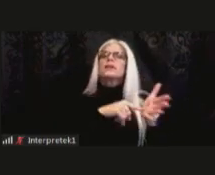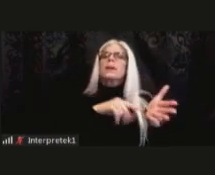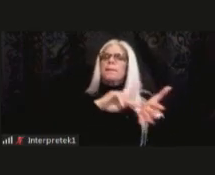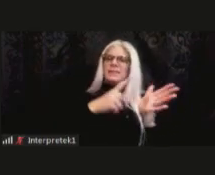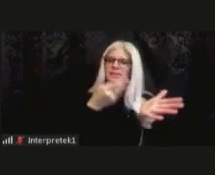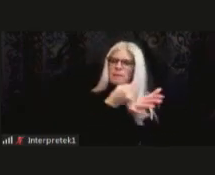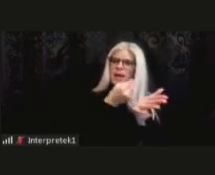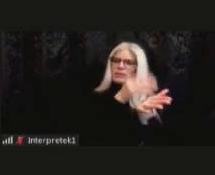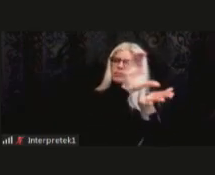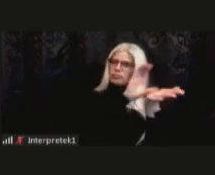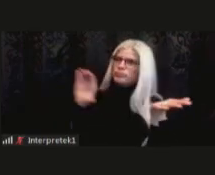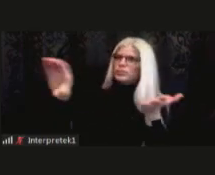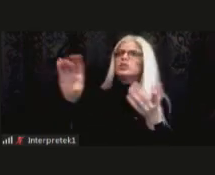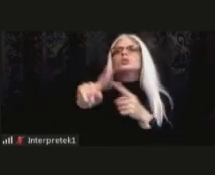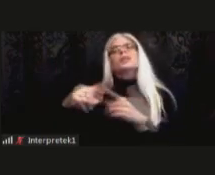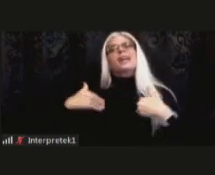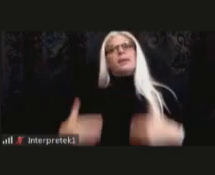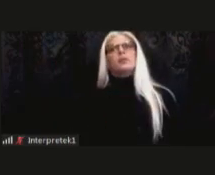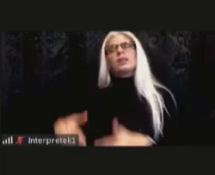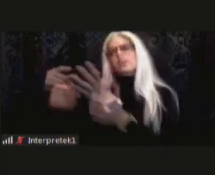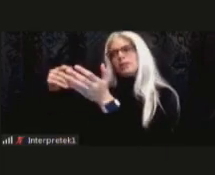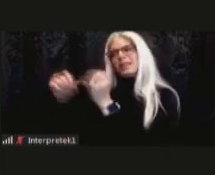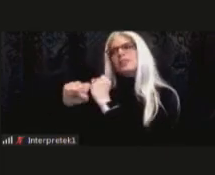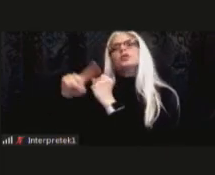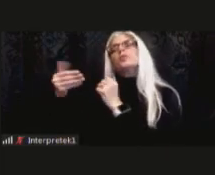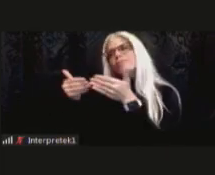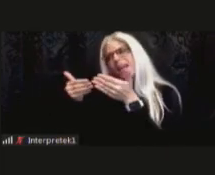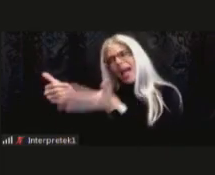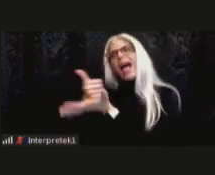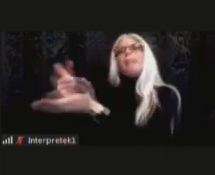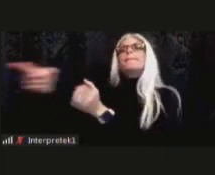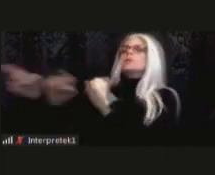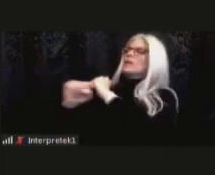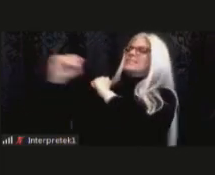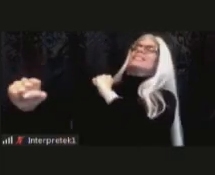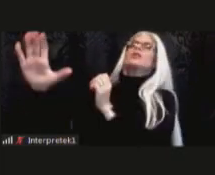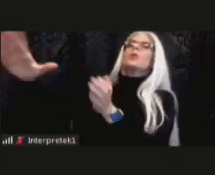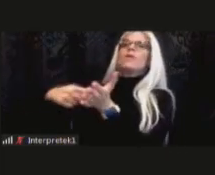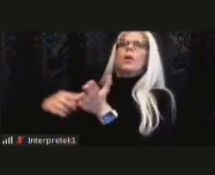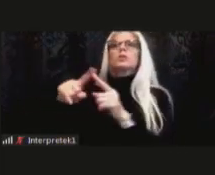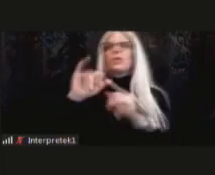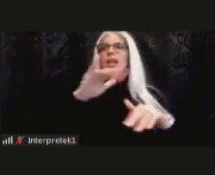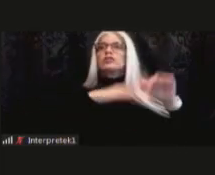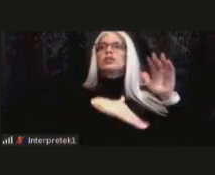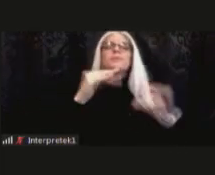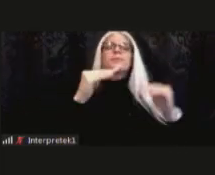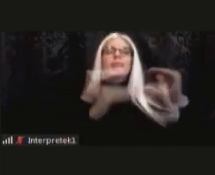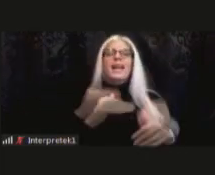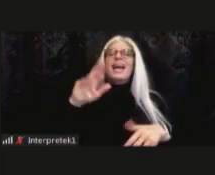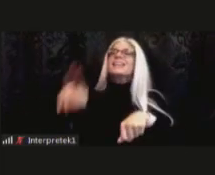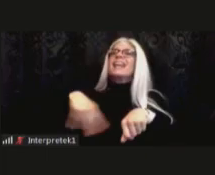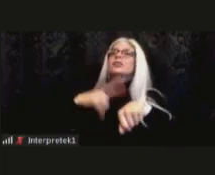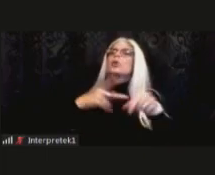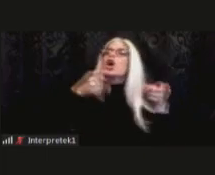condition and extend the affordability for existing structures. Naturally occurring affordable housing, or NOAH,